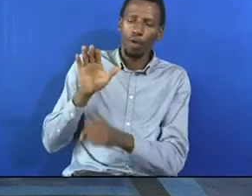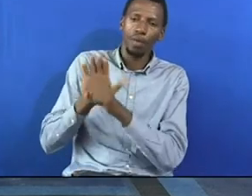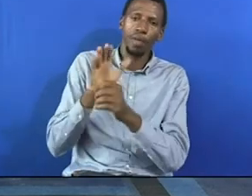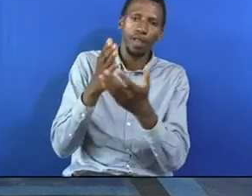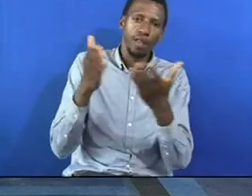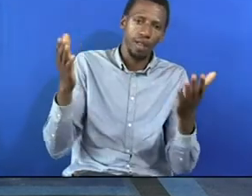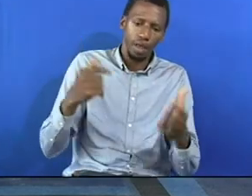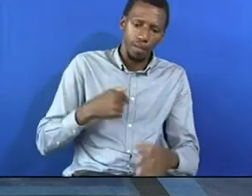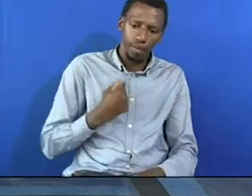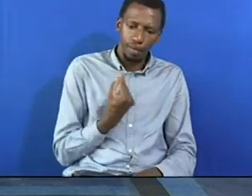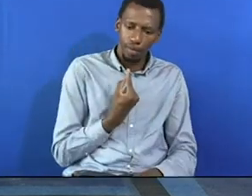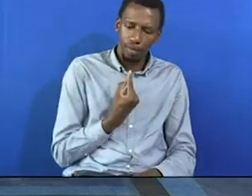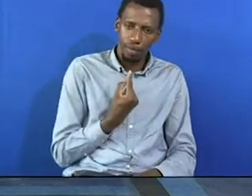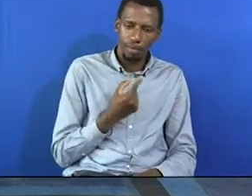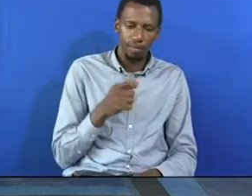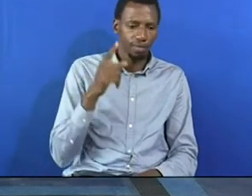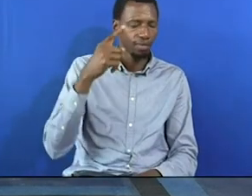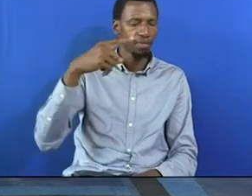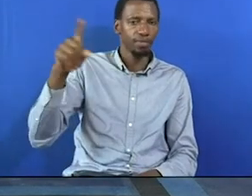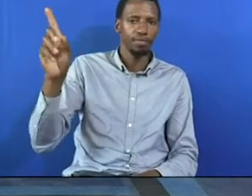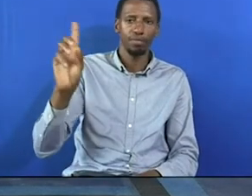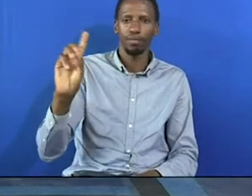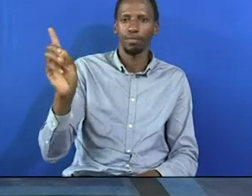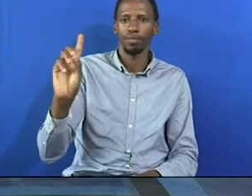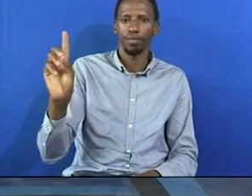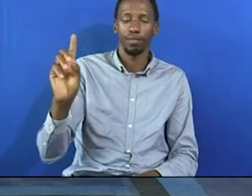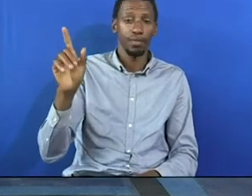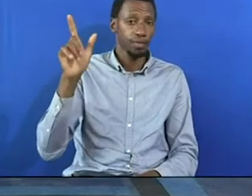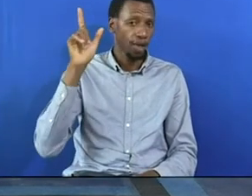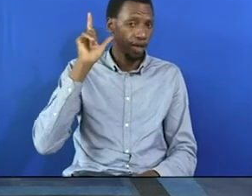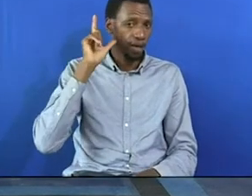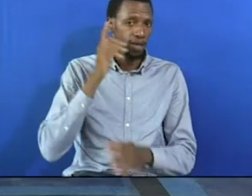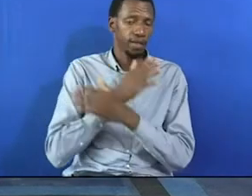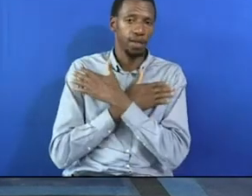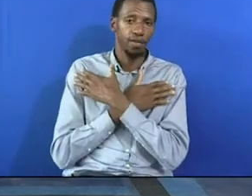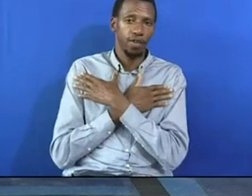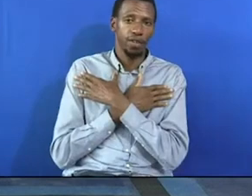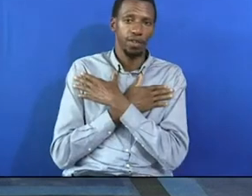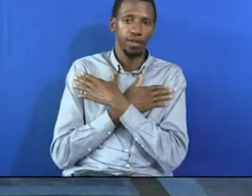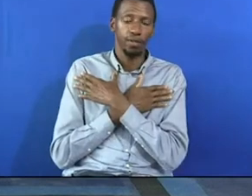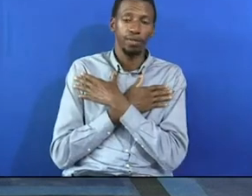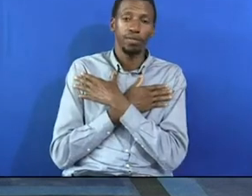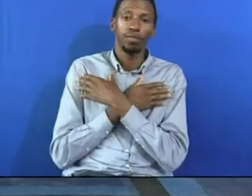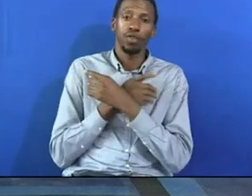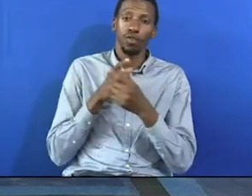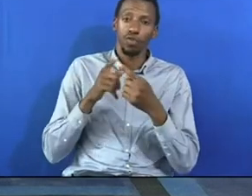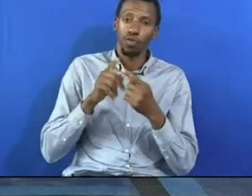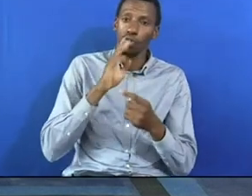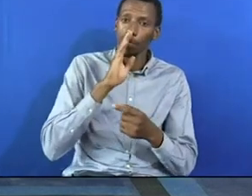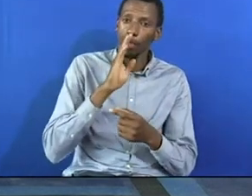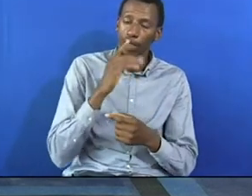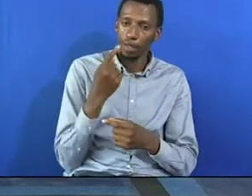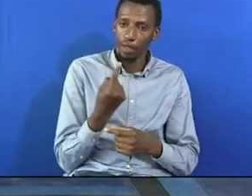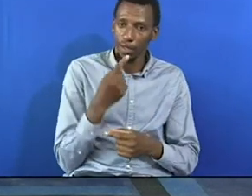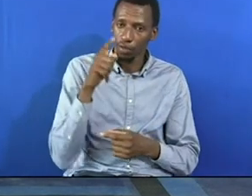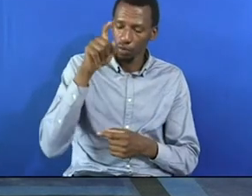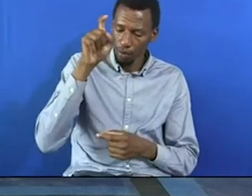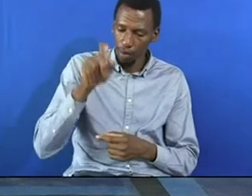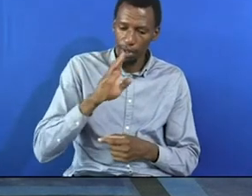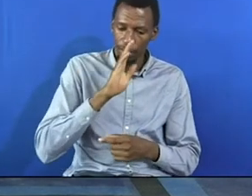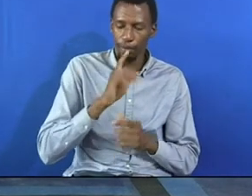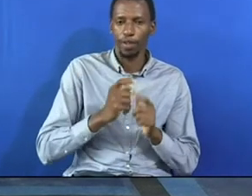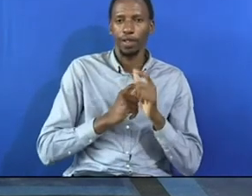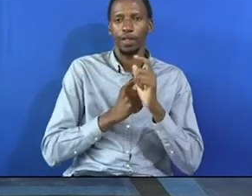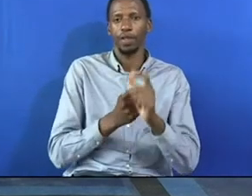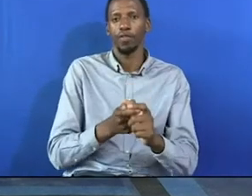not right. Listen, friends, to be single, you must be gifted. To